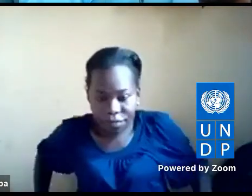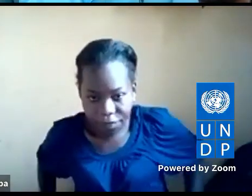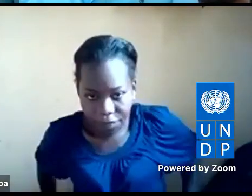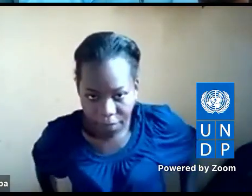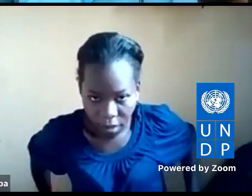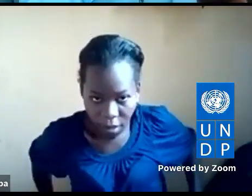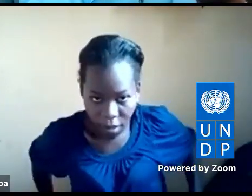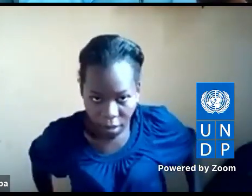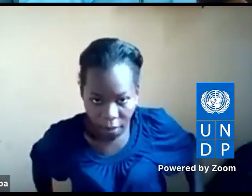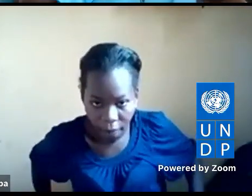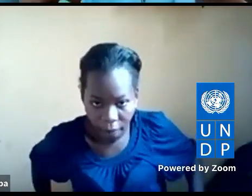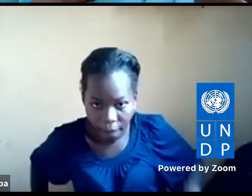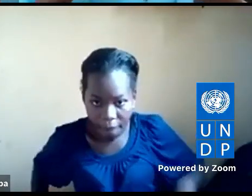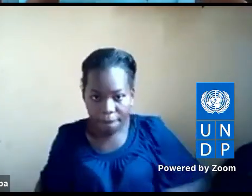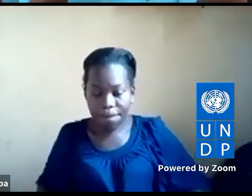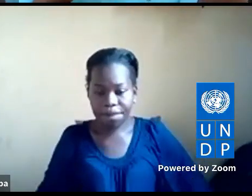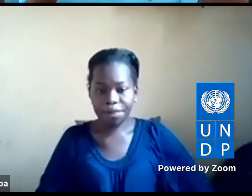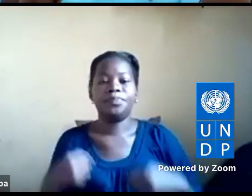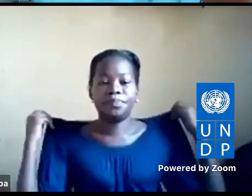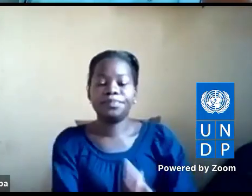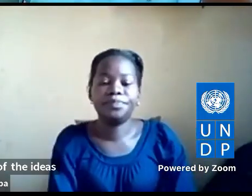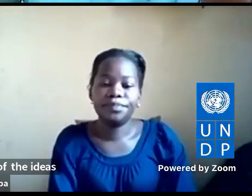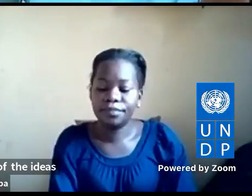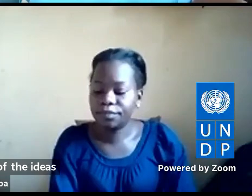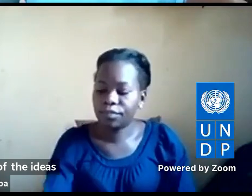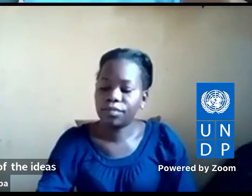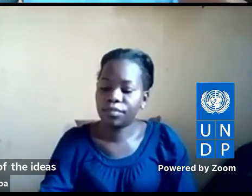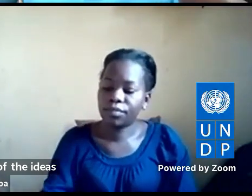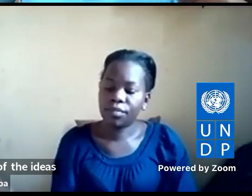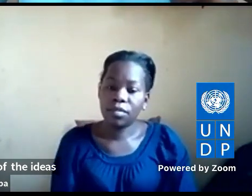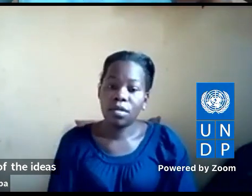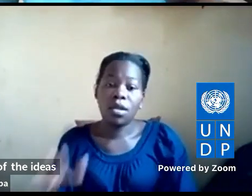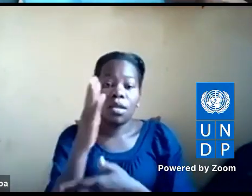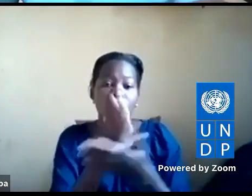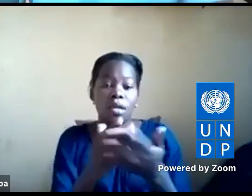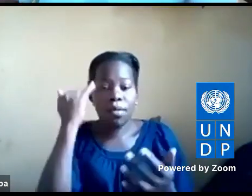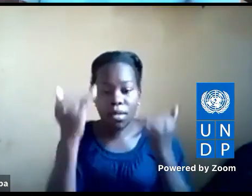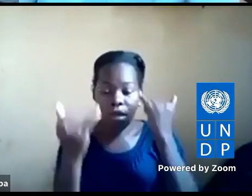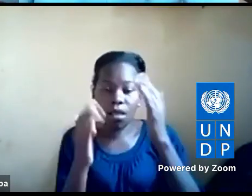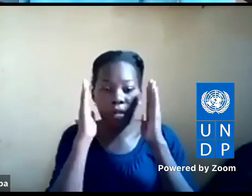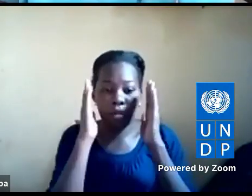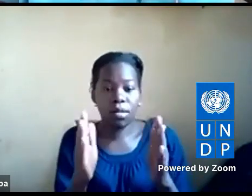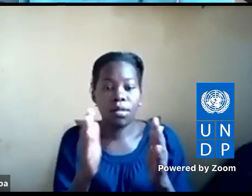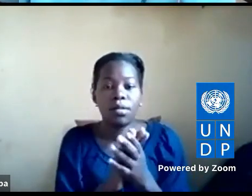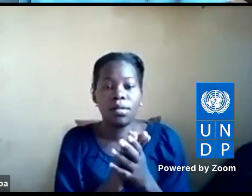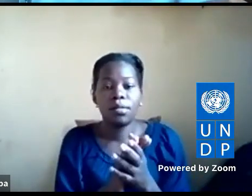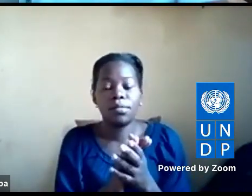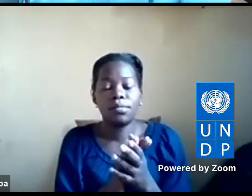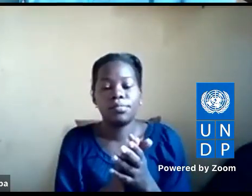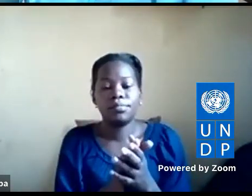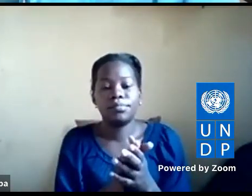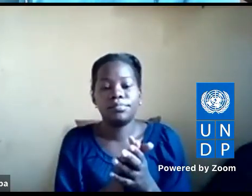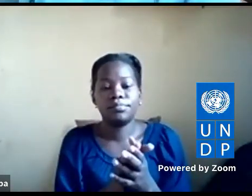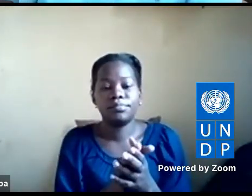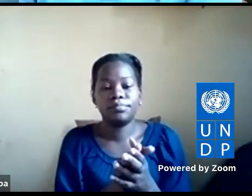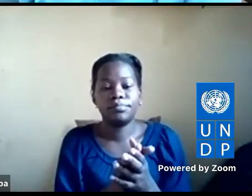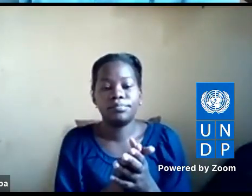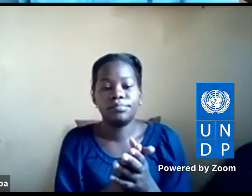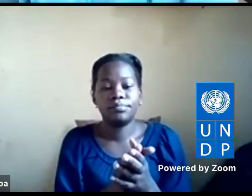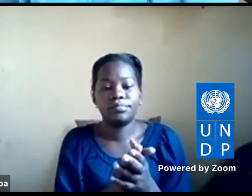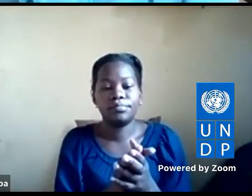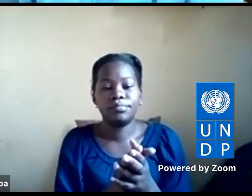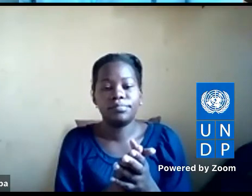Some of the ideas we're looking at are they're not entry-level ideas. These are really very good ideas. And regarding